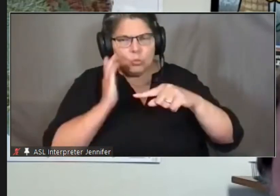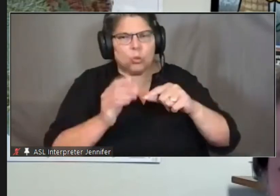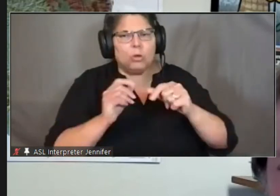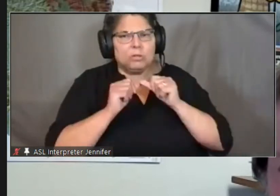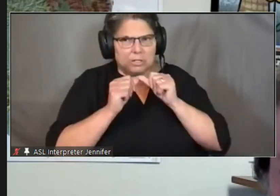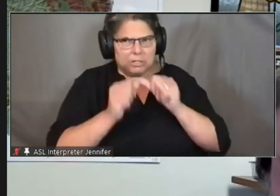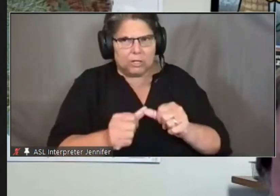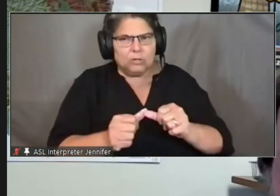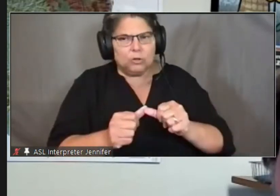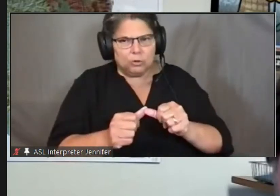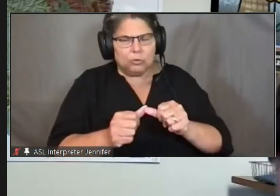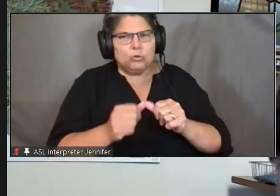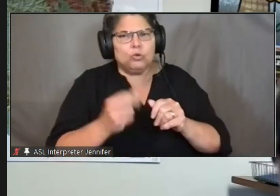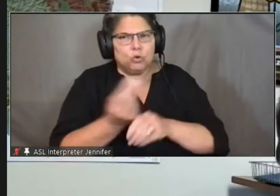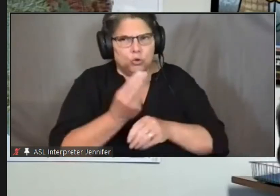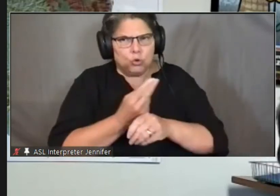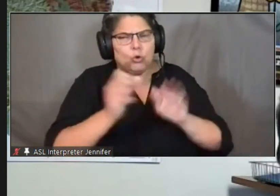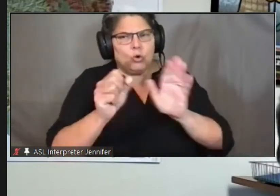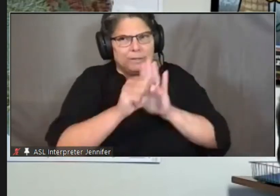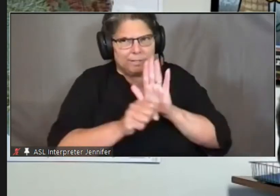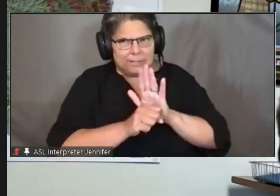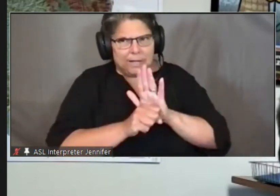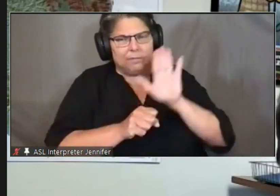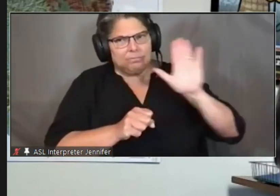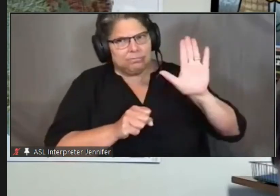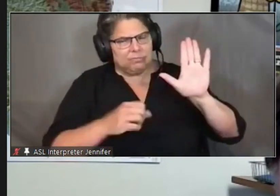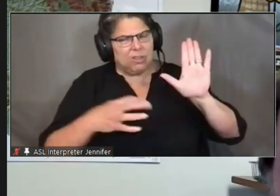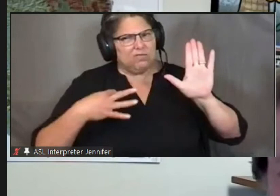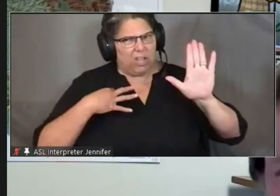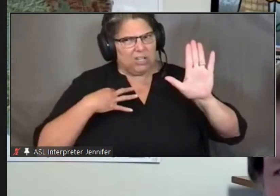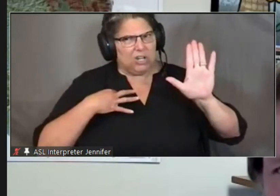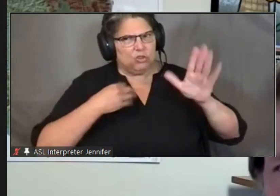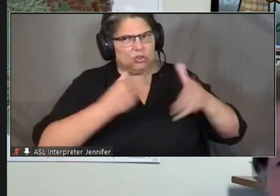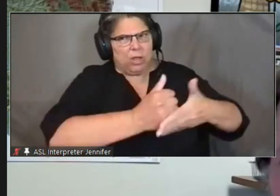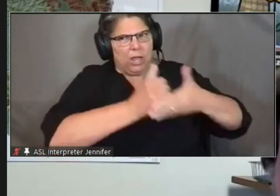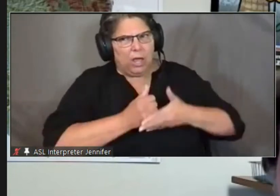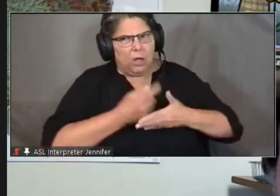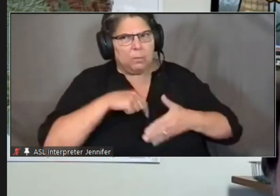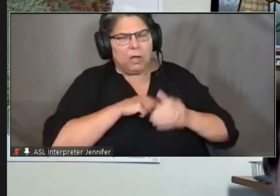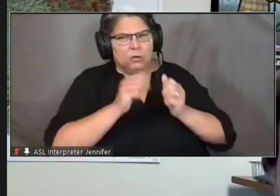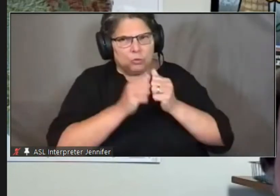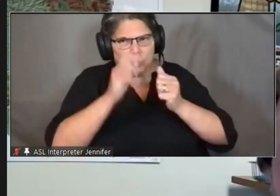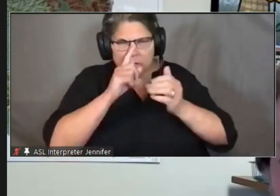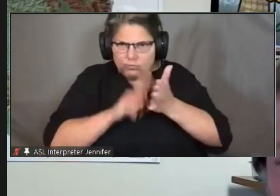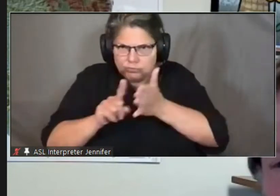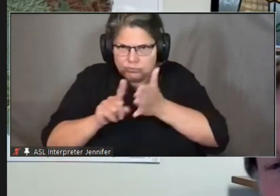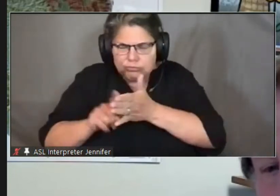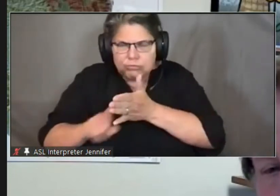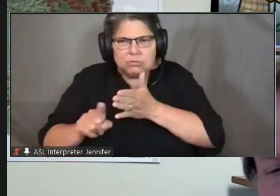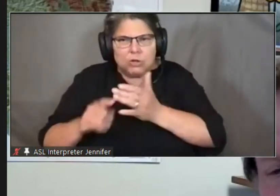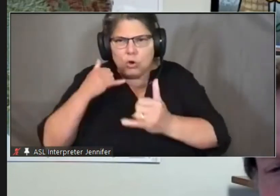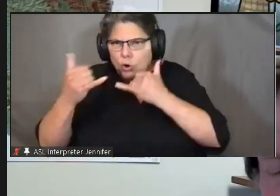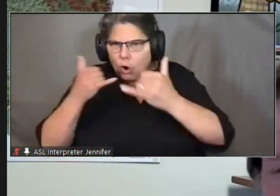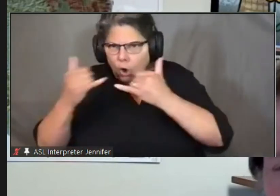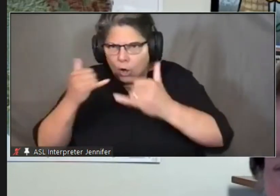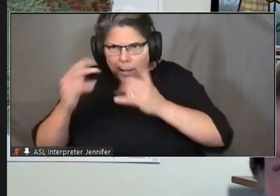access to the state level volunteers who help us with contact investigation, contact tracing. And they have made it clear that if